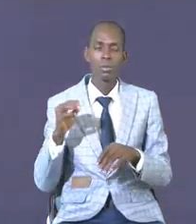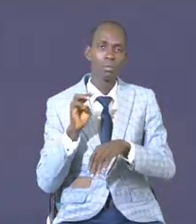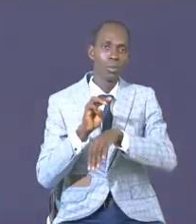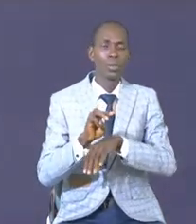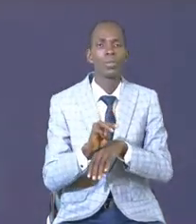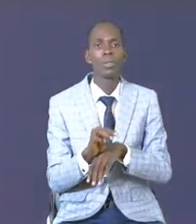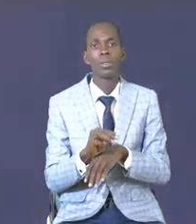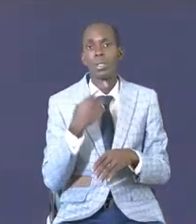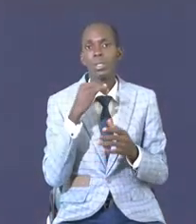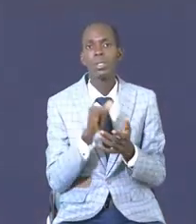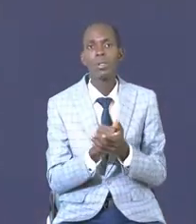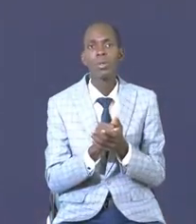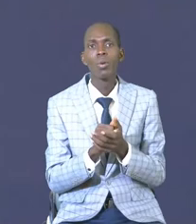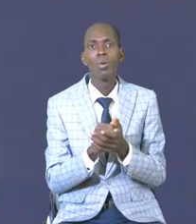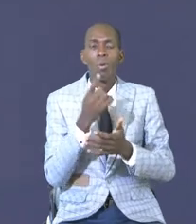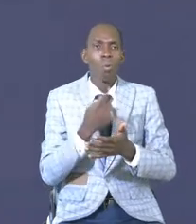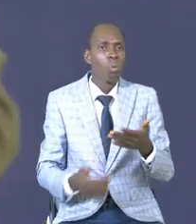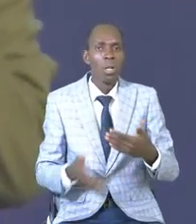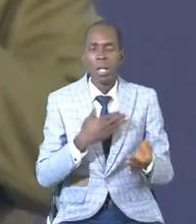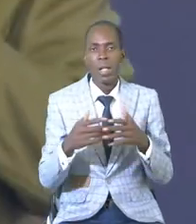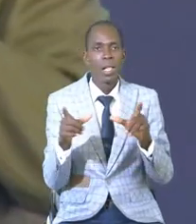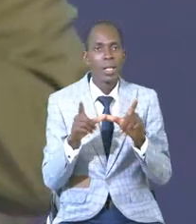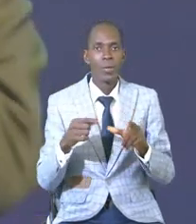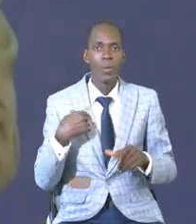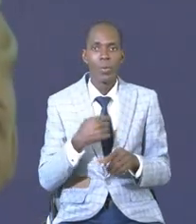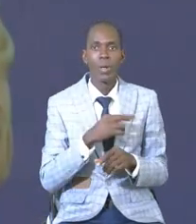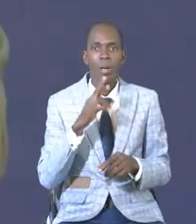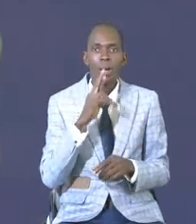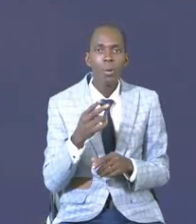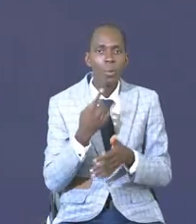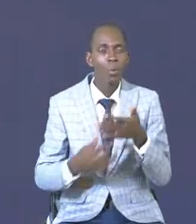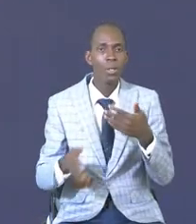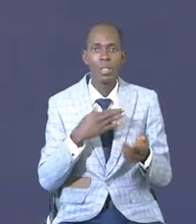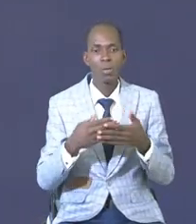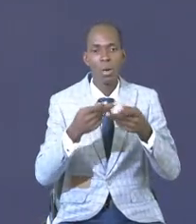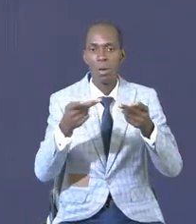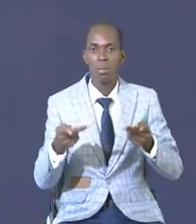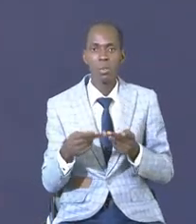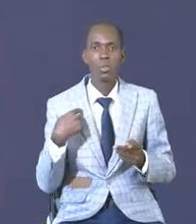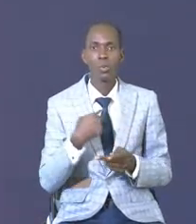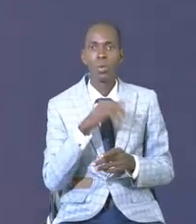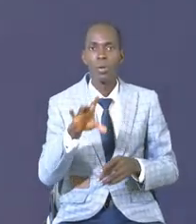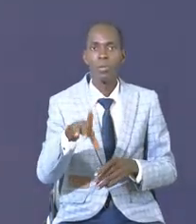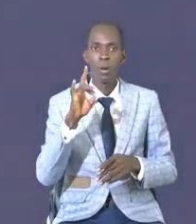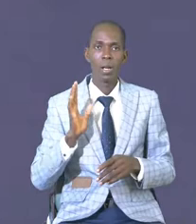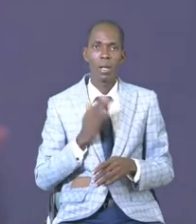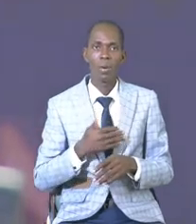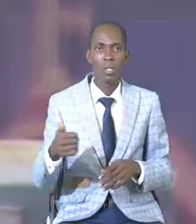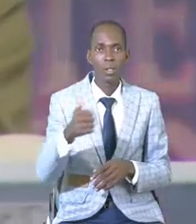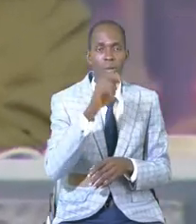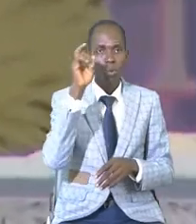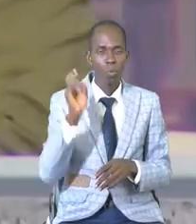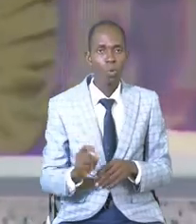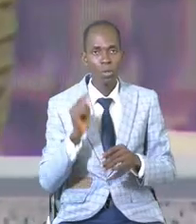in whatever level we are and whatever place we find ourselves, we must consider